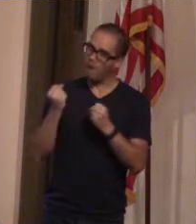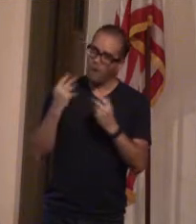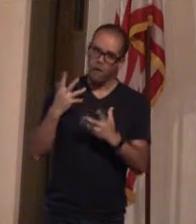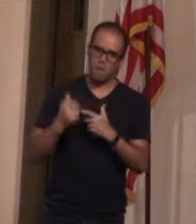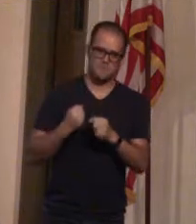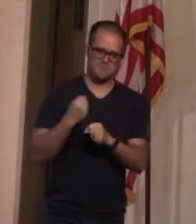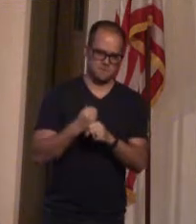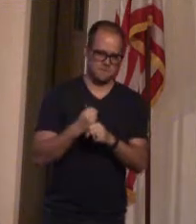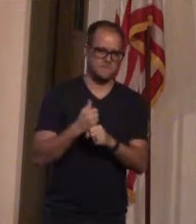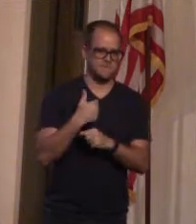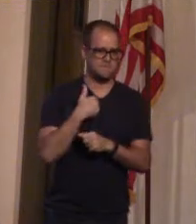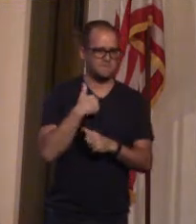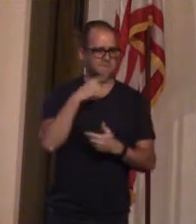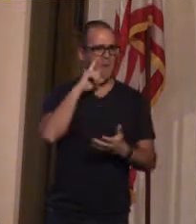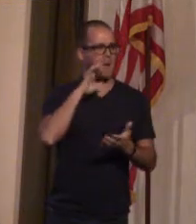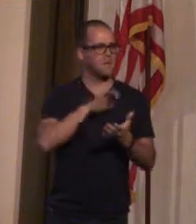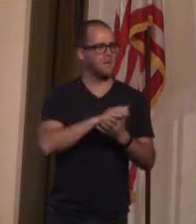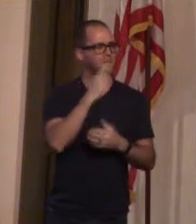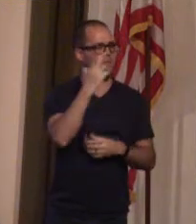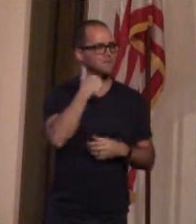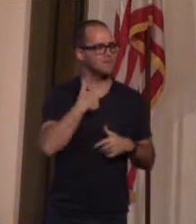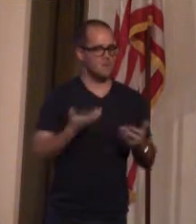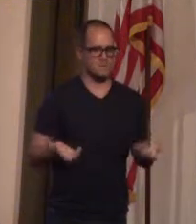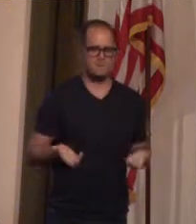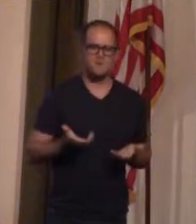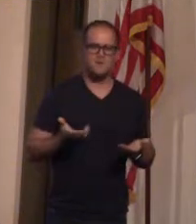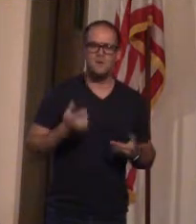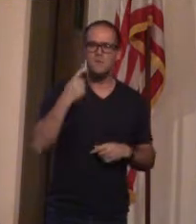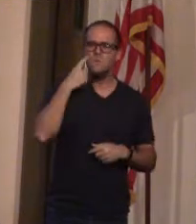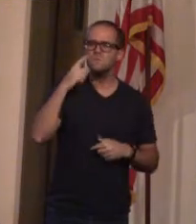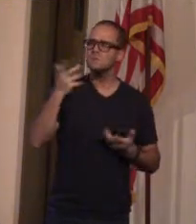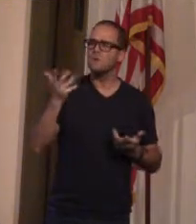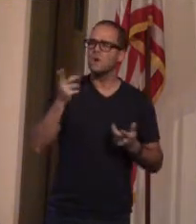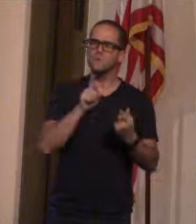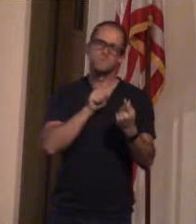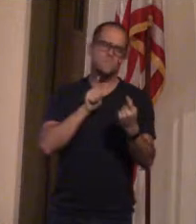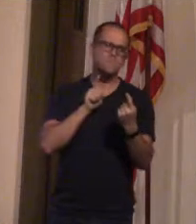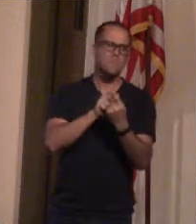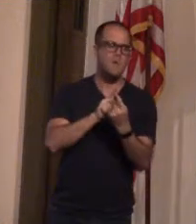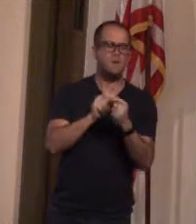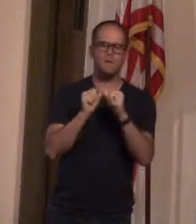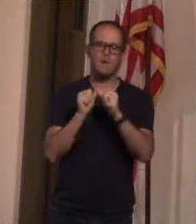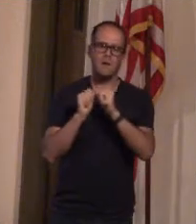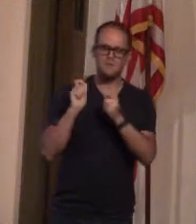why am I here? Why am I here? Now, for